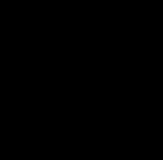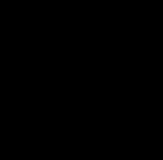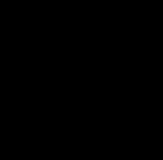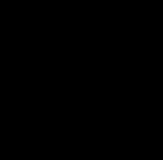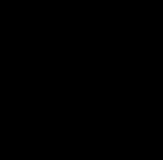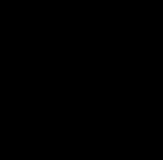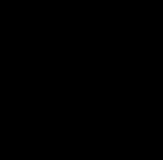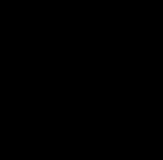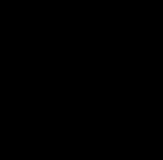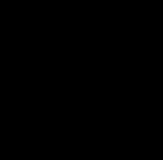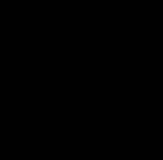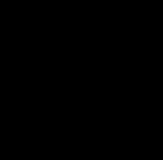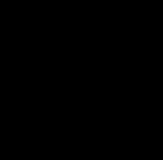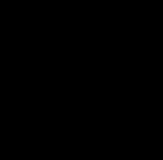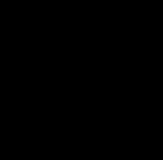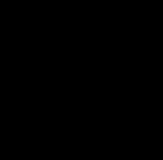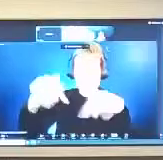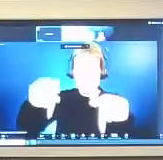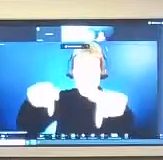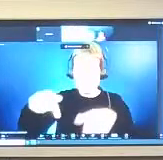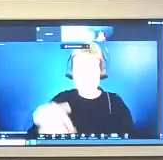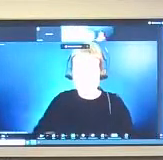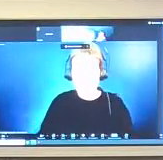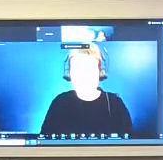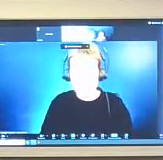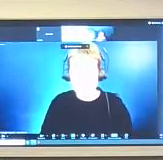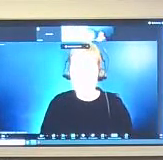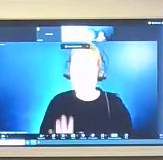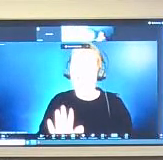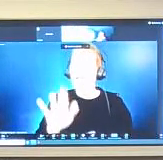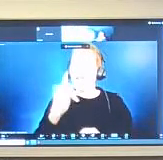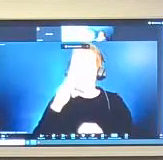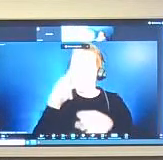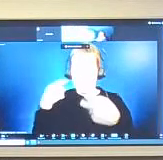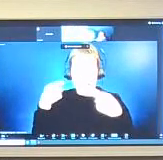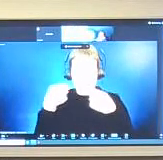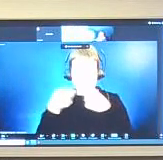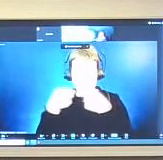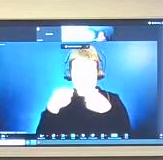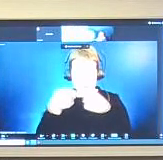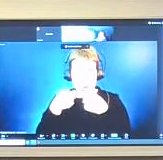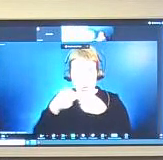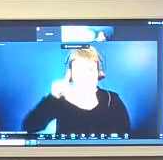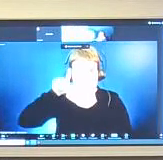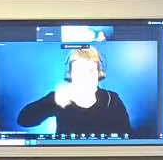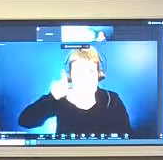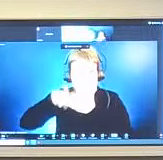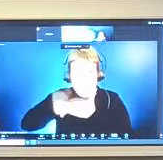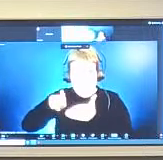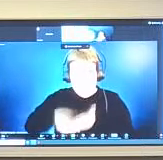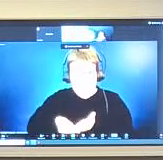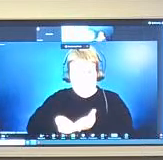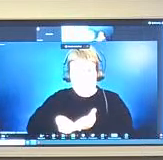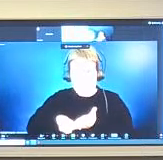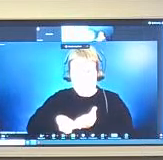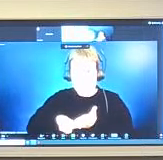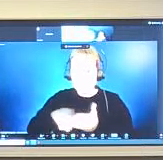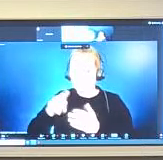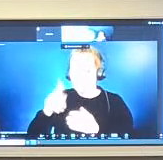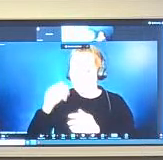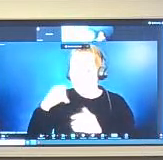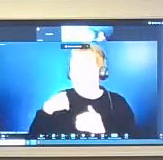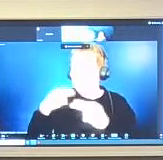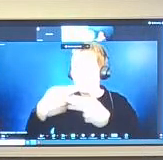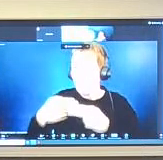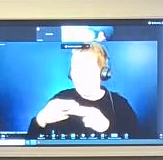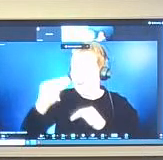for electrical inspections is the building code book, and that's what is currently